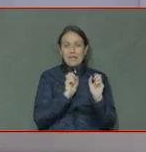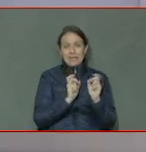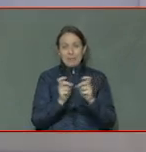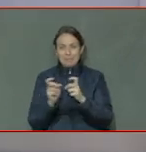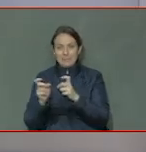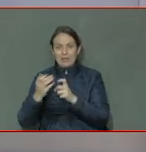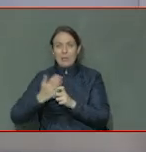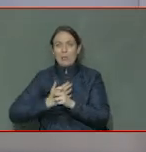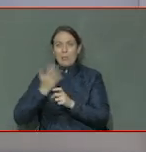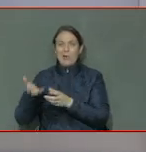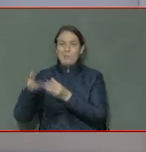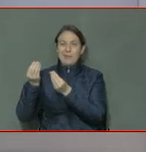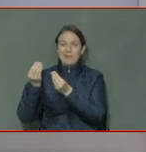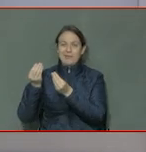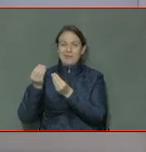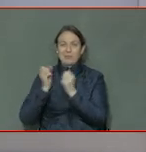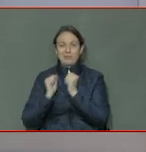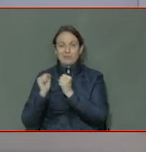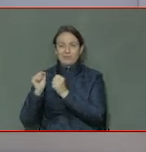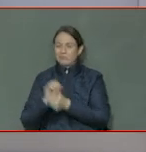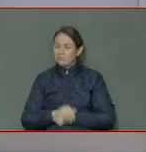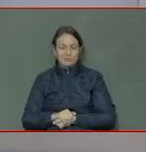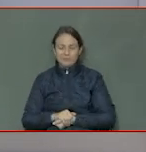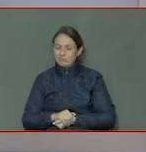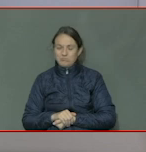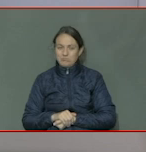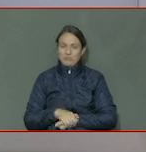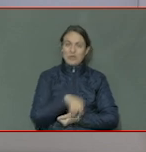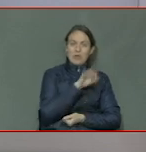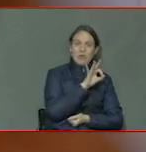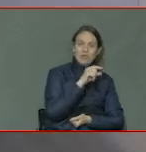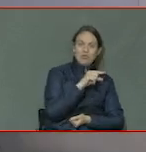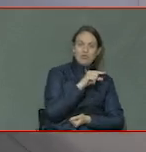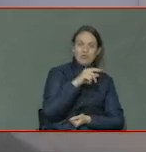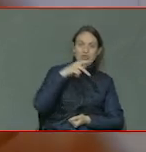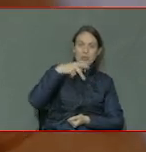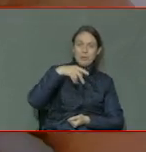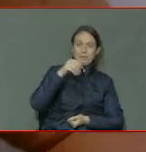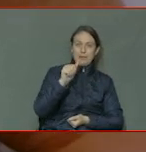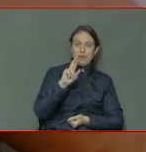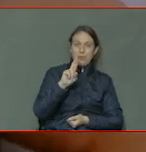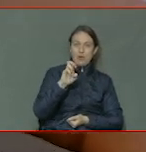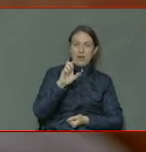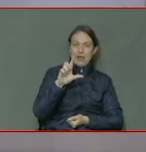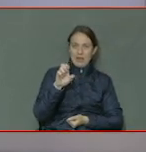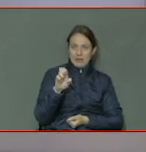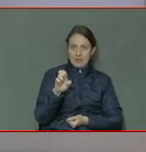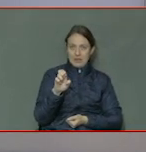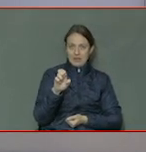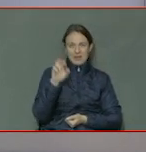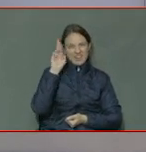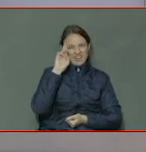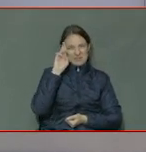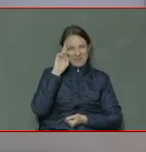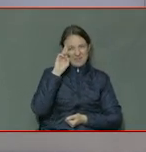top. Okay, now, Fg parallel. Just again, a note